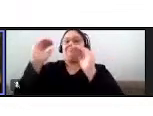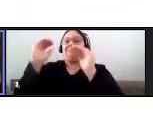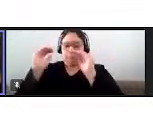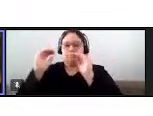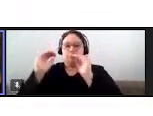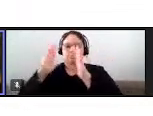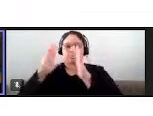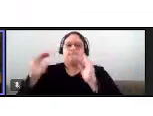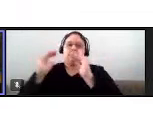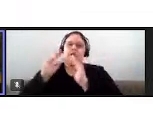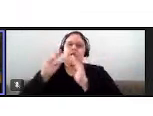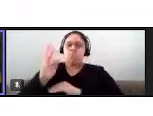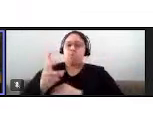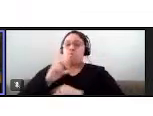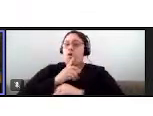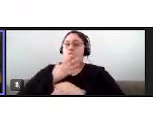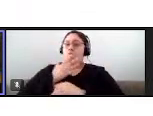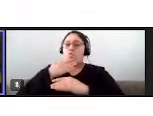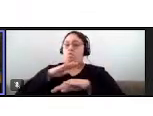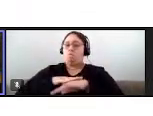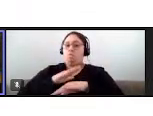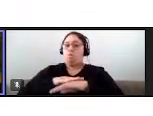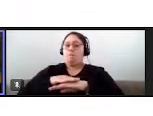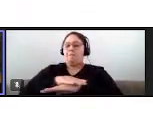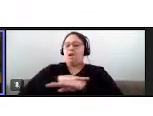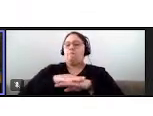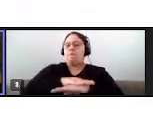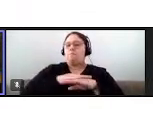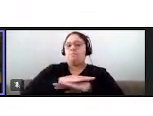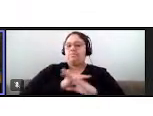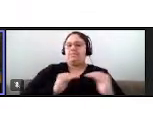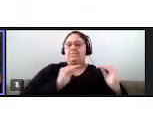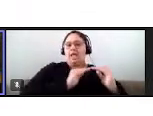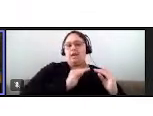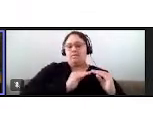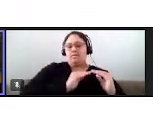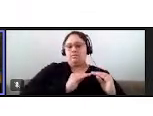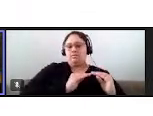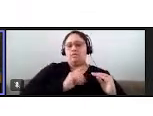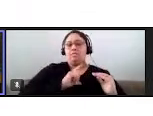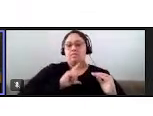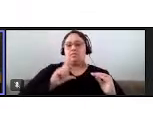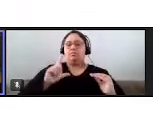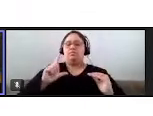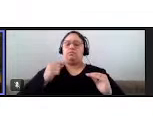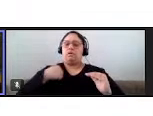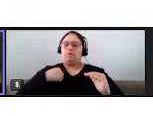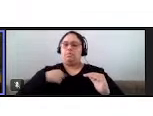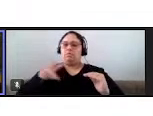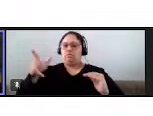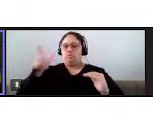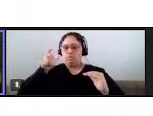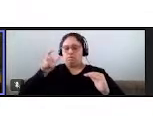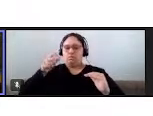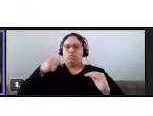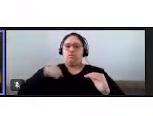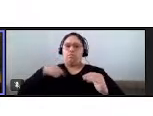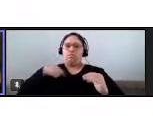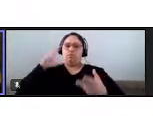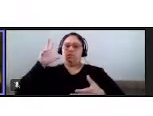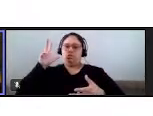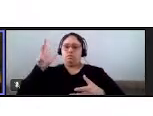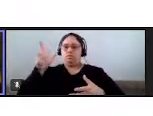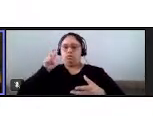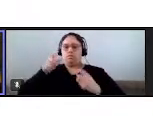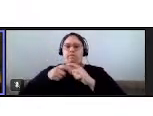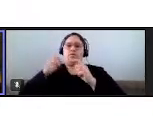the standards so that we are no longer at the minimum standards level? Because that is what I surmised was the question